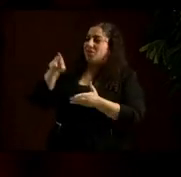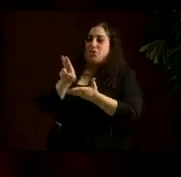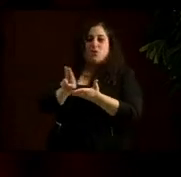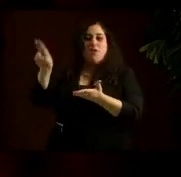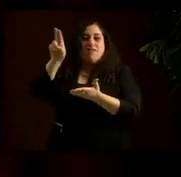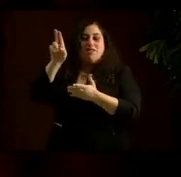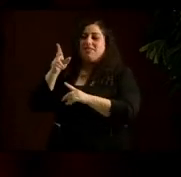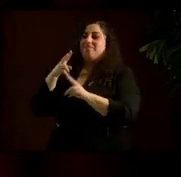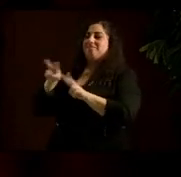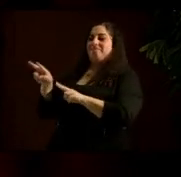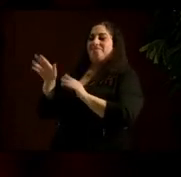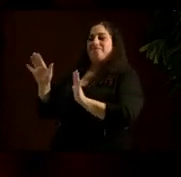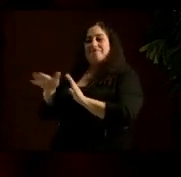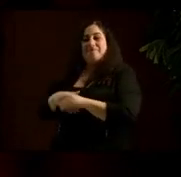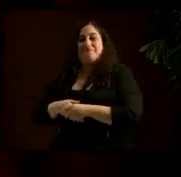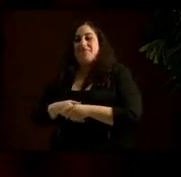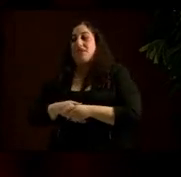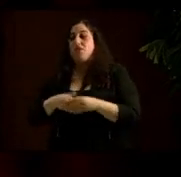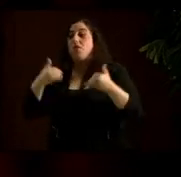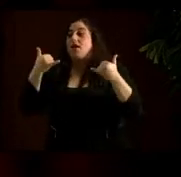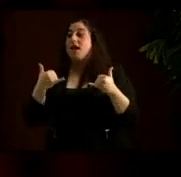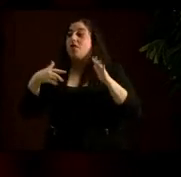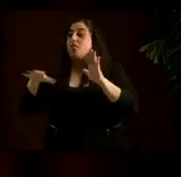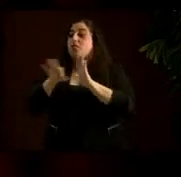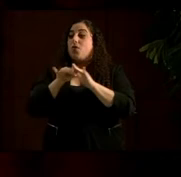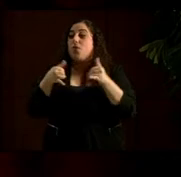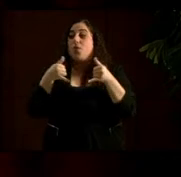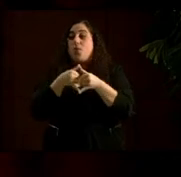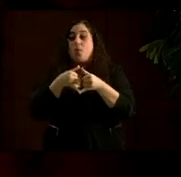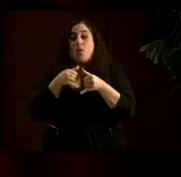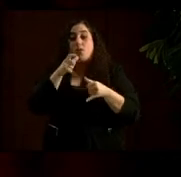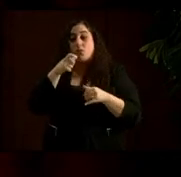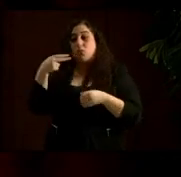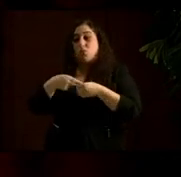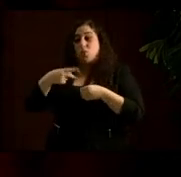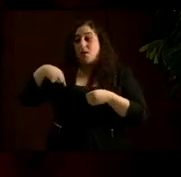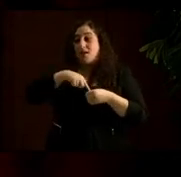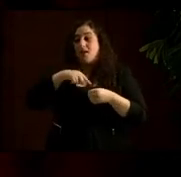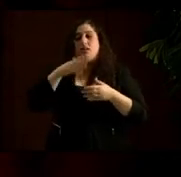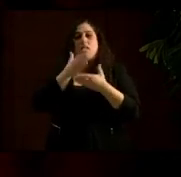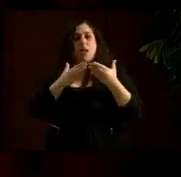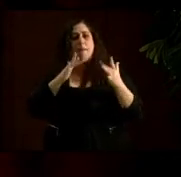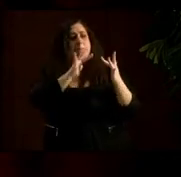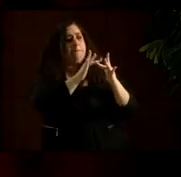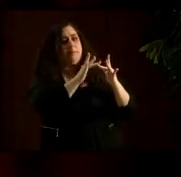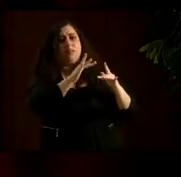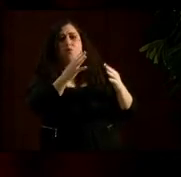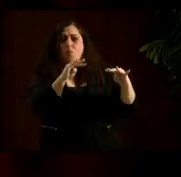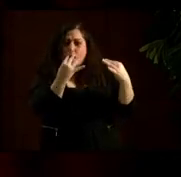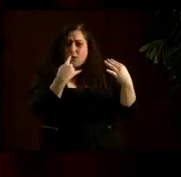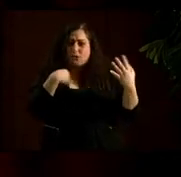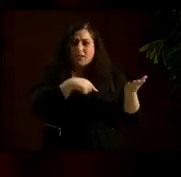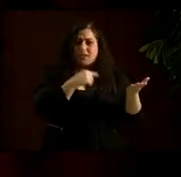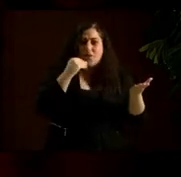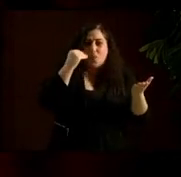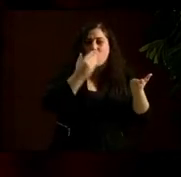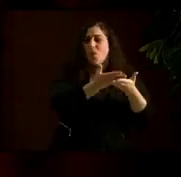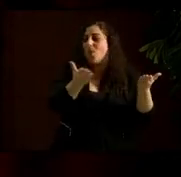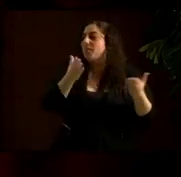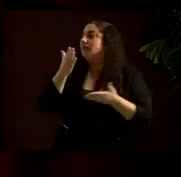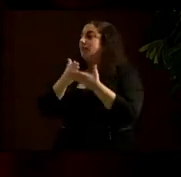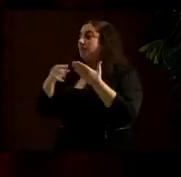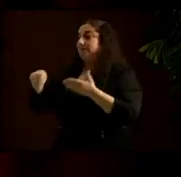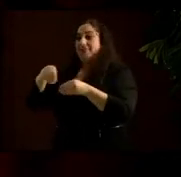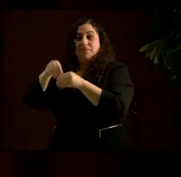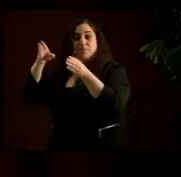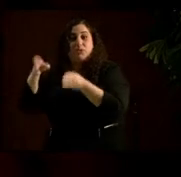our awardees are joining us both in person and virtually. For those of you in the room with us, can you please stand when I call your name? And can we hold our applause